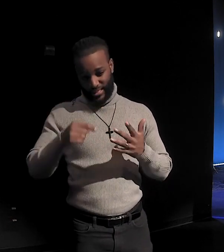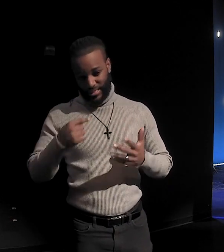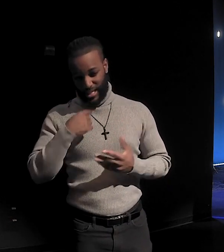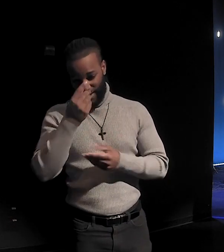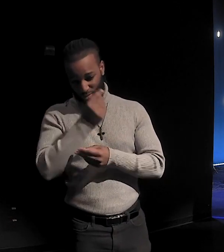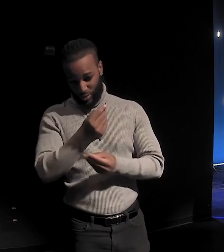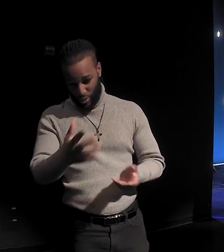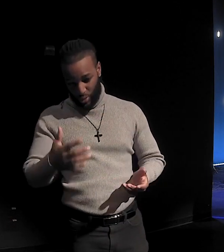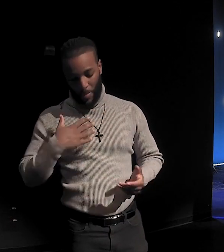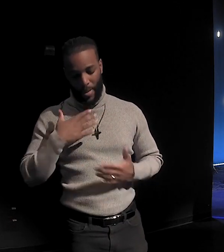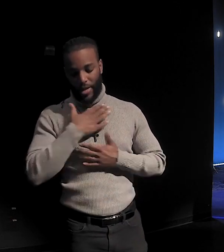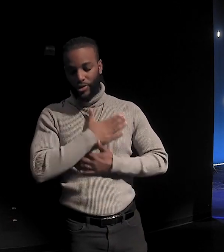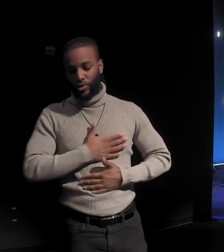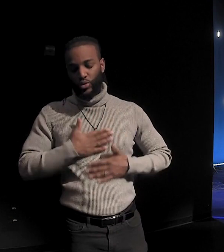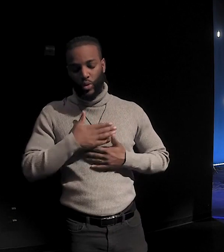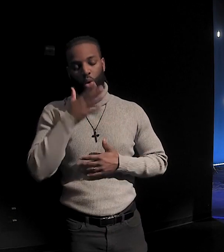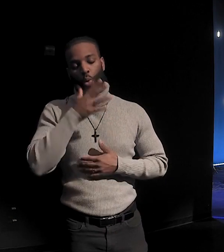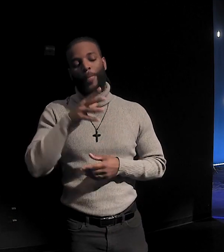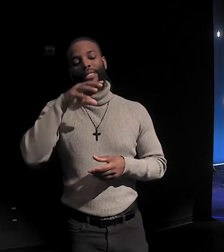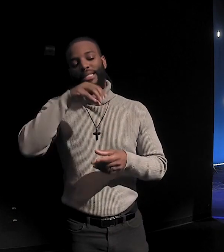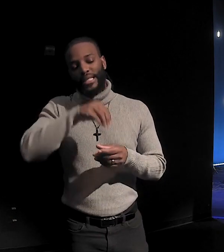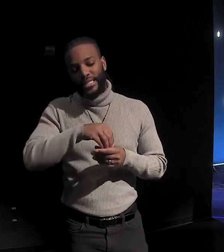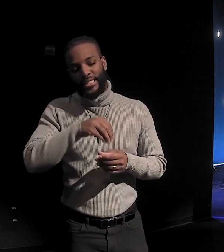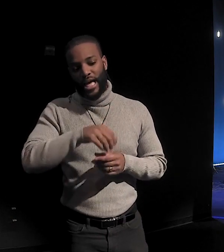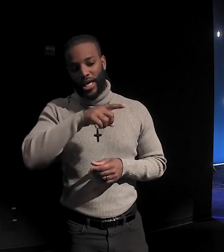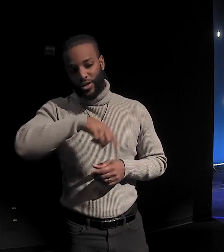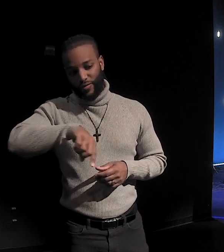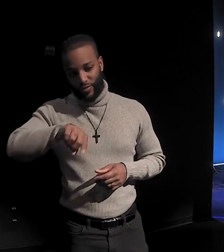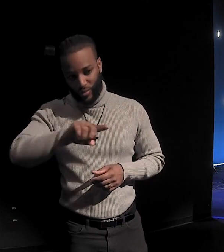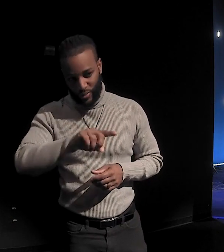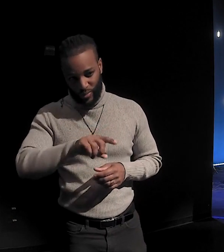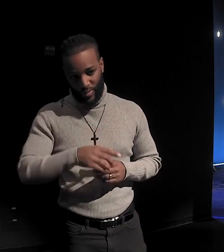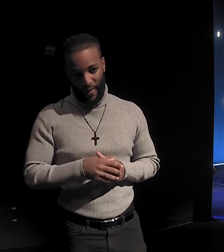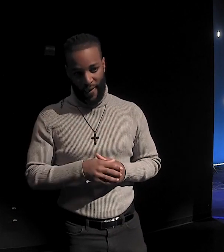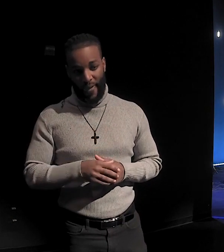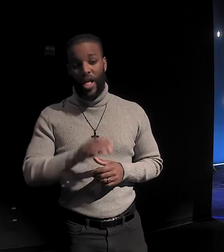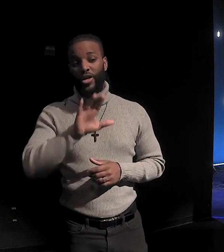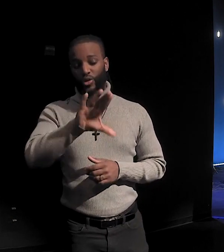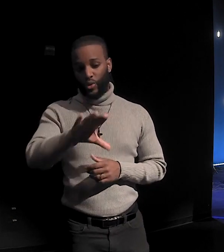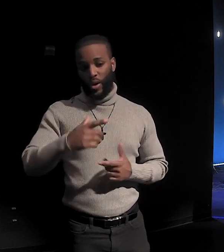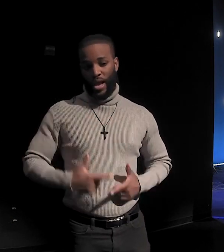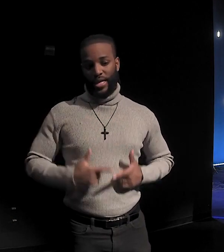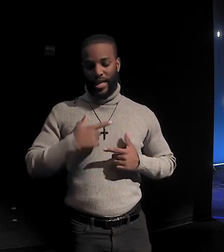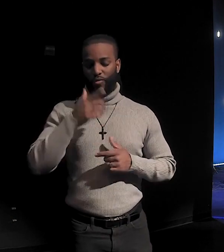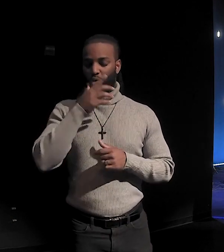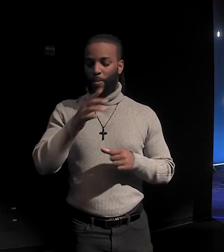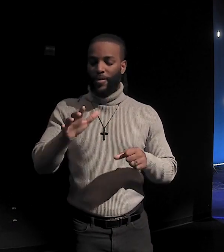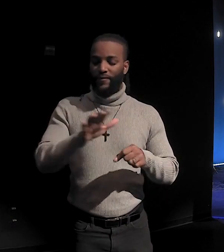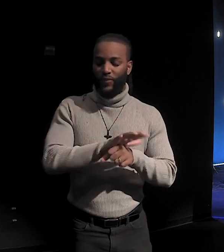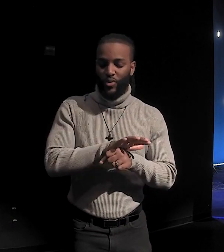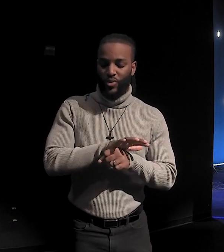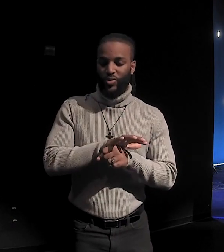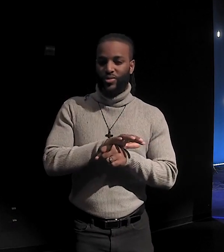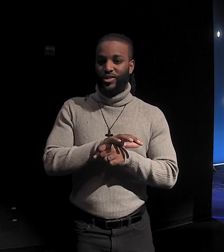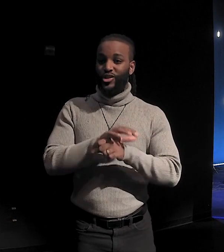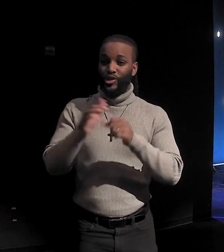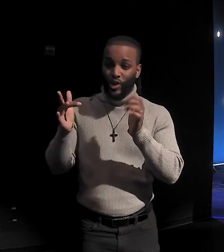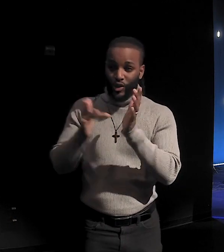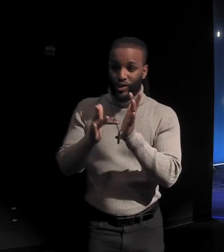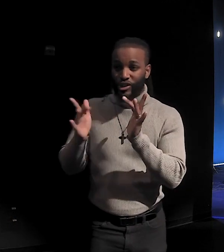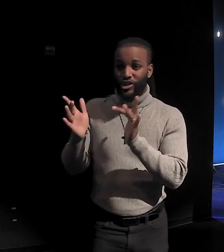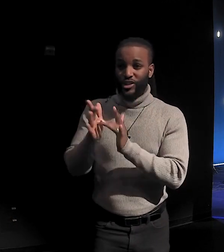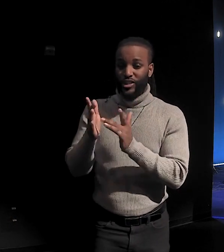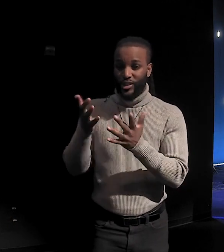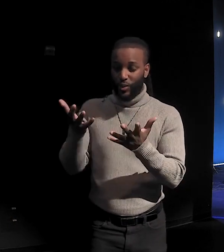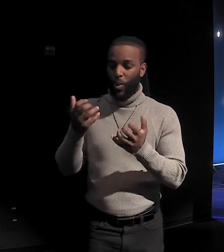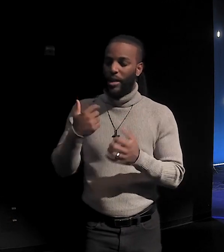to you, that my joy may be in you, and that your joy may be full. Jesus is beckoning us.